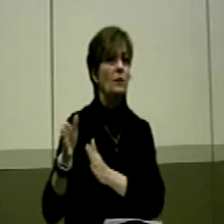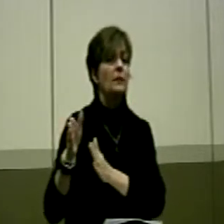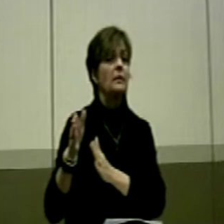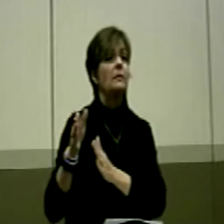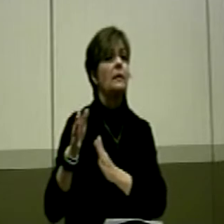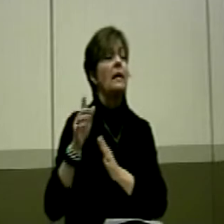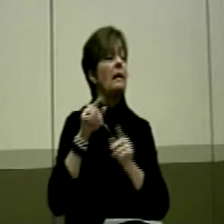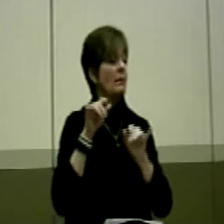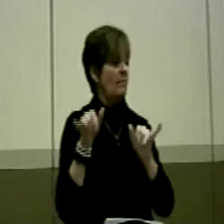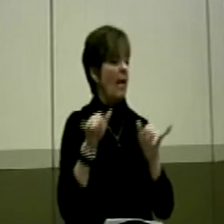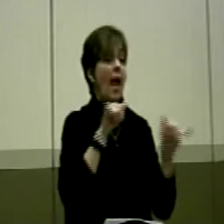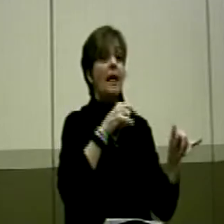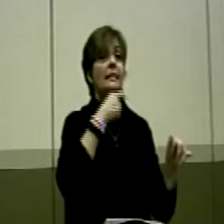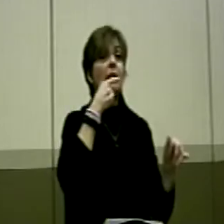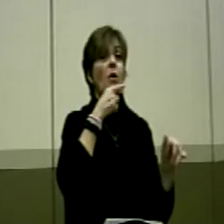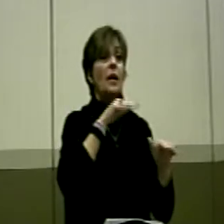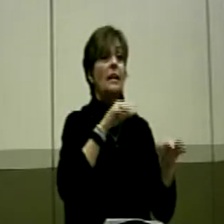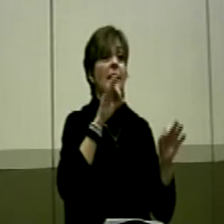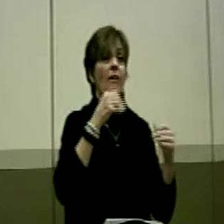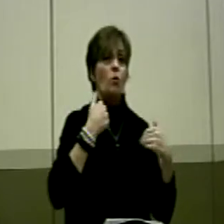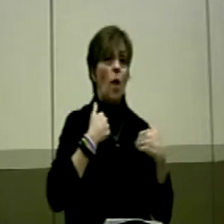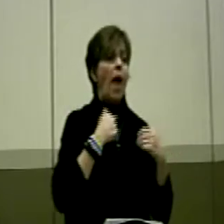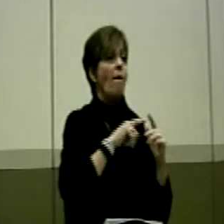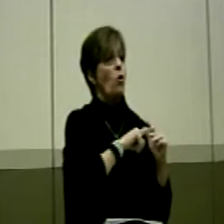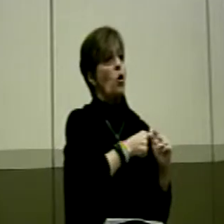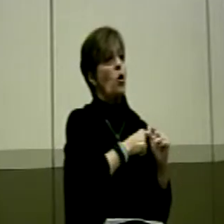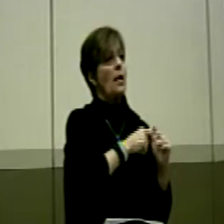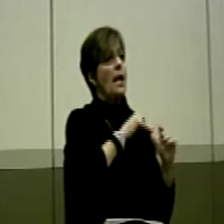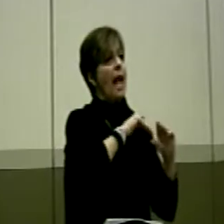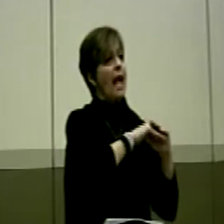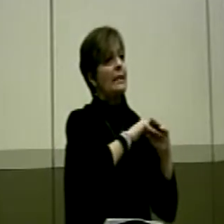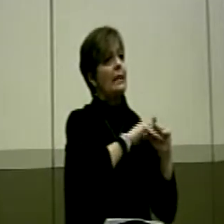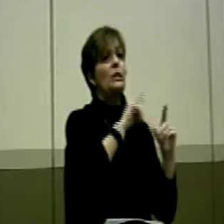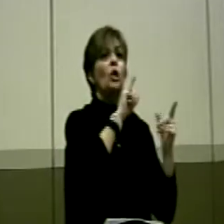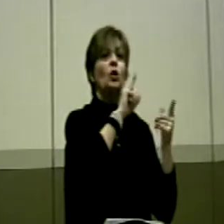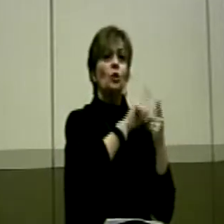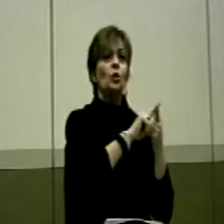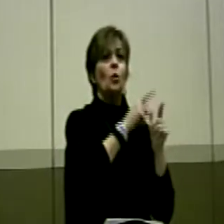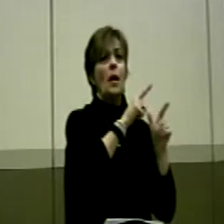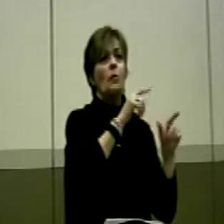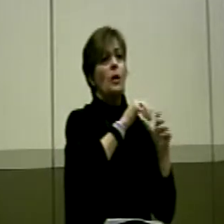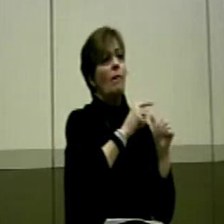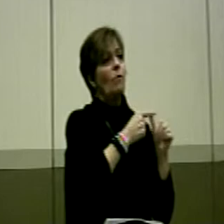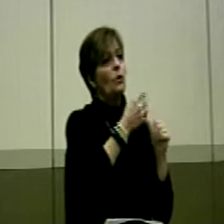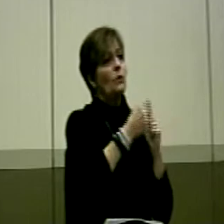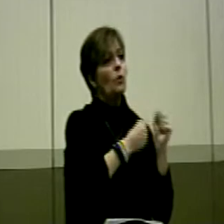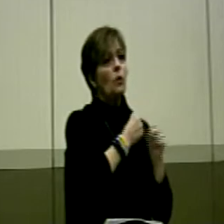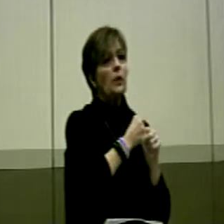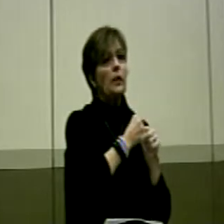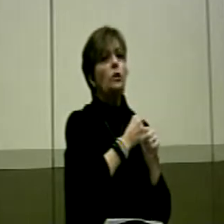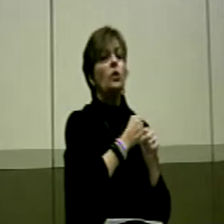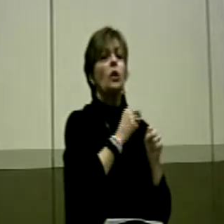to language in those first few years and learn how to use eyes, to learn from their environment.